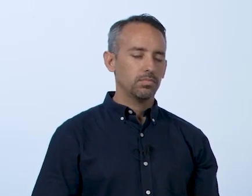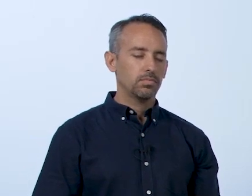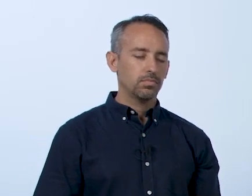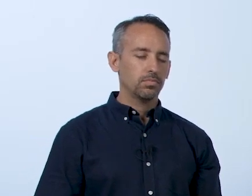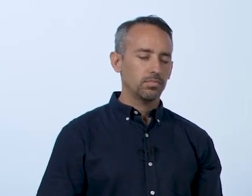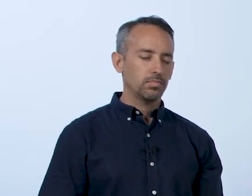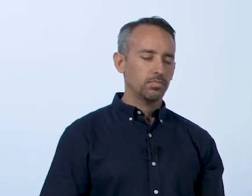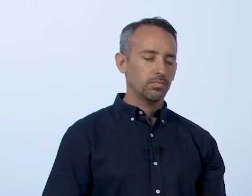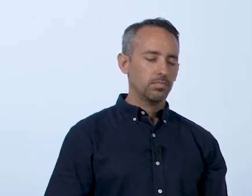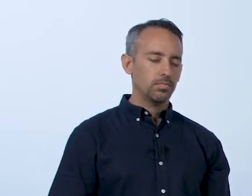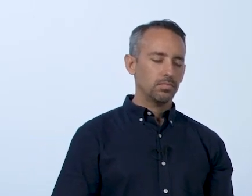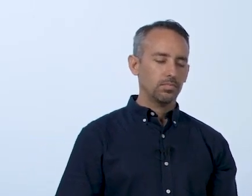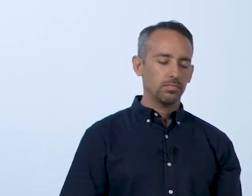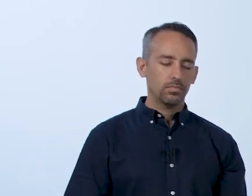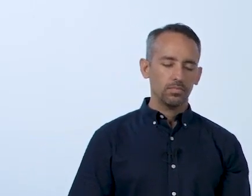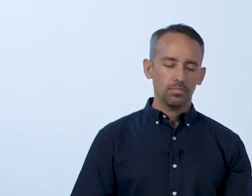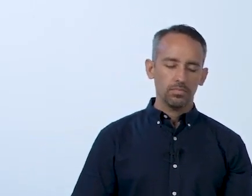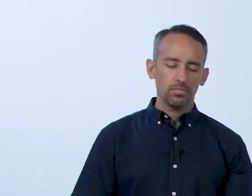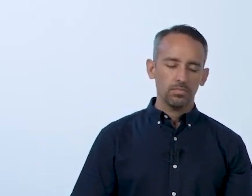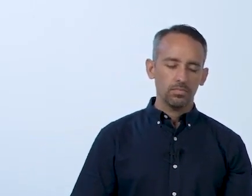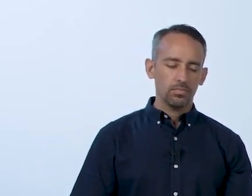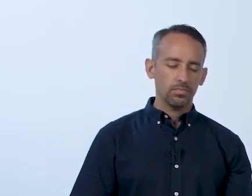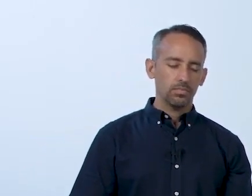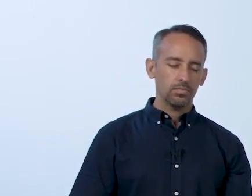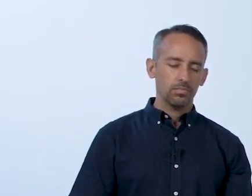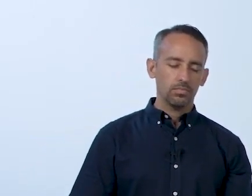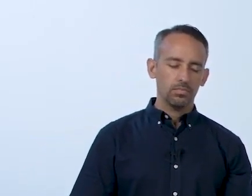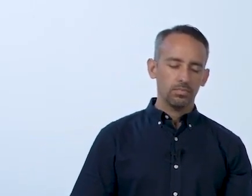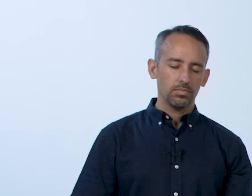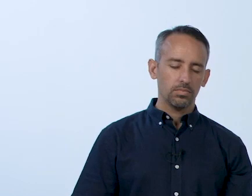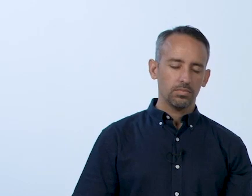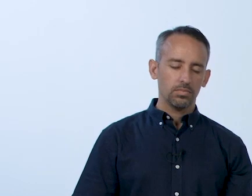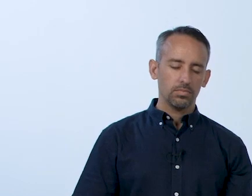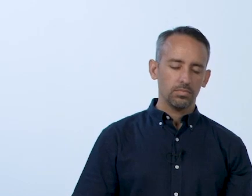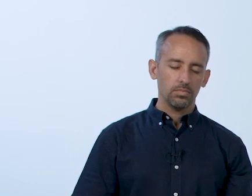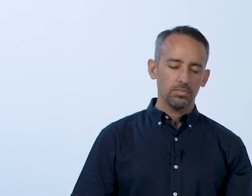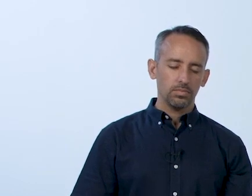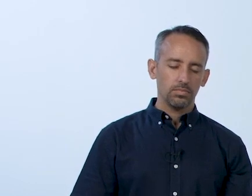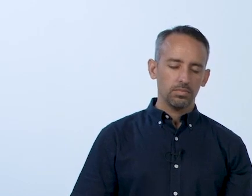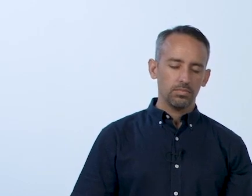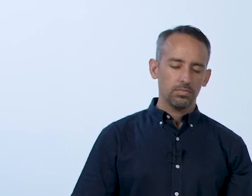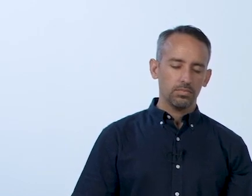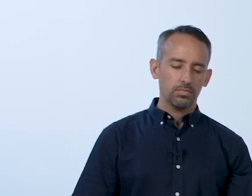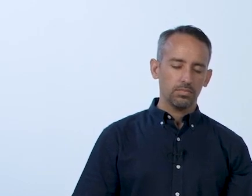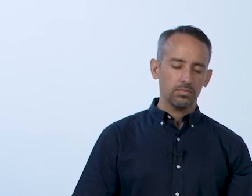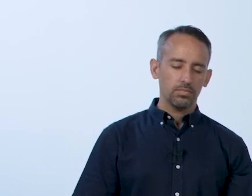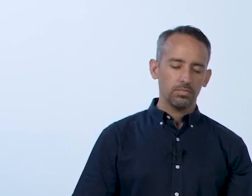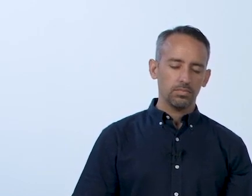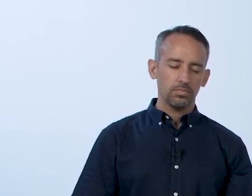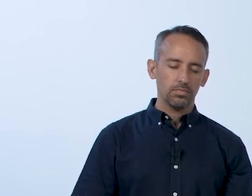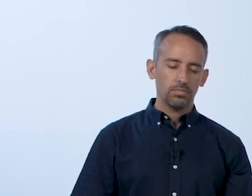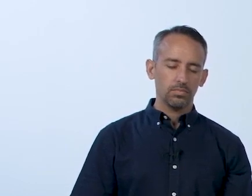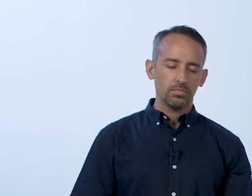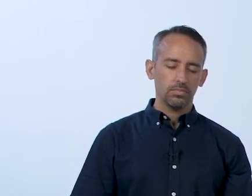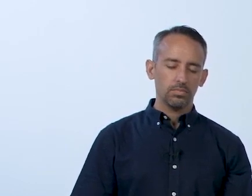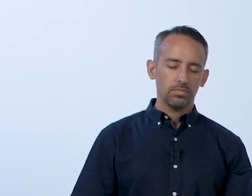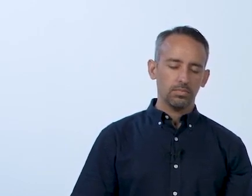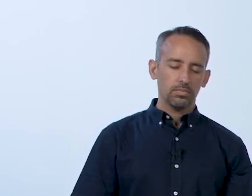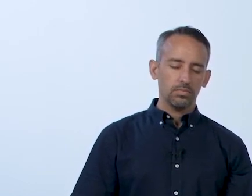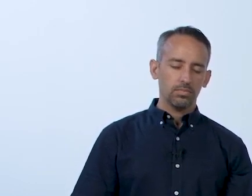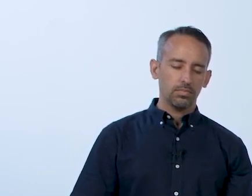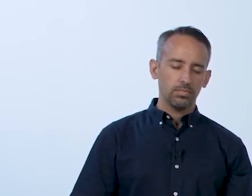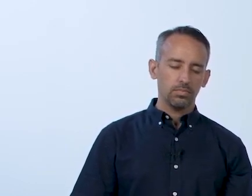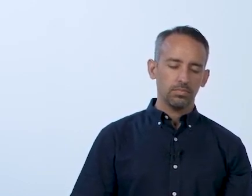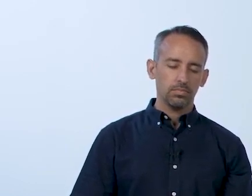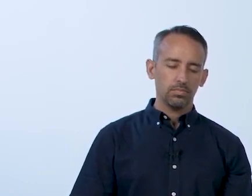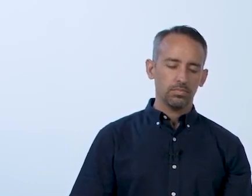special prayer over every single healthcare worker. And Father, we thank you so much for your care, your provision for us.